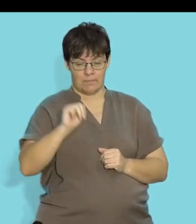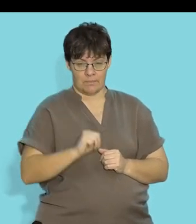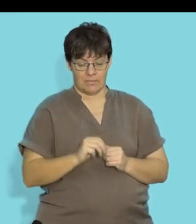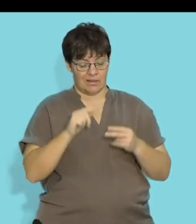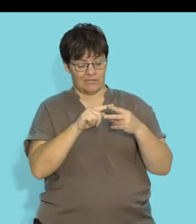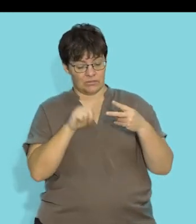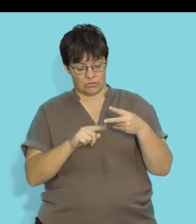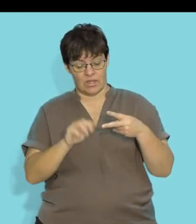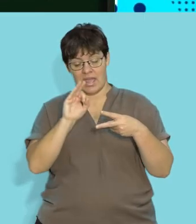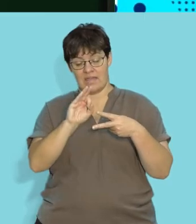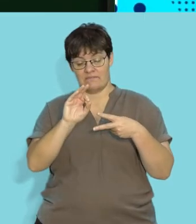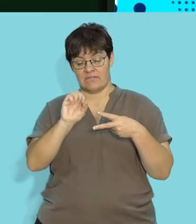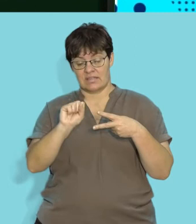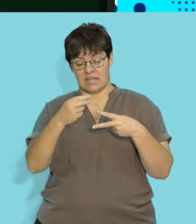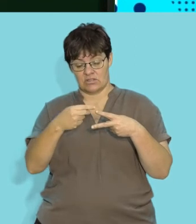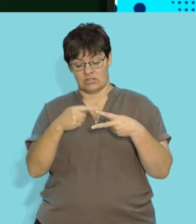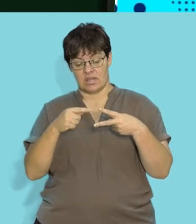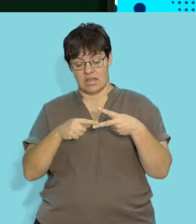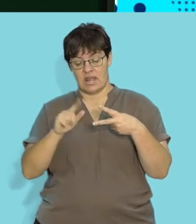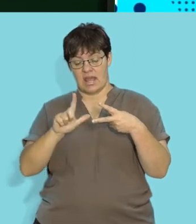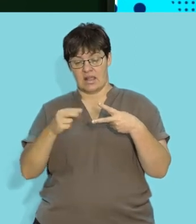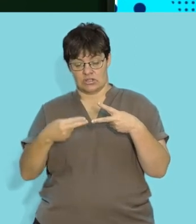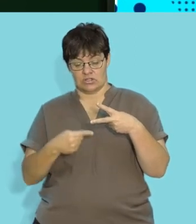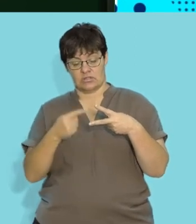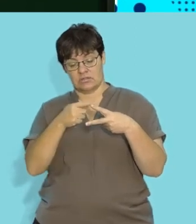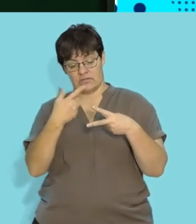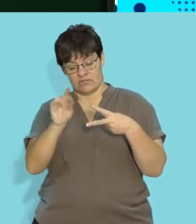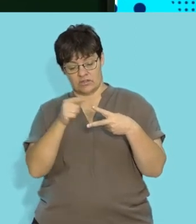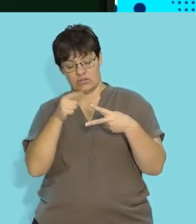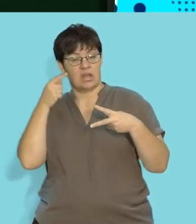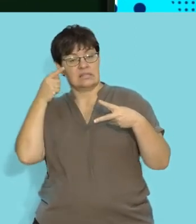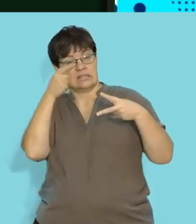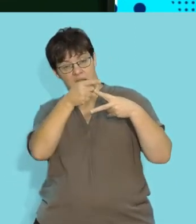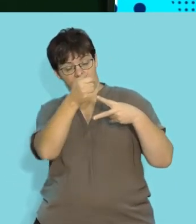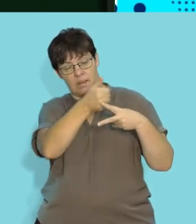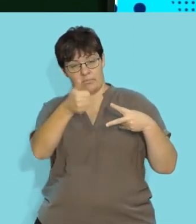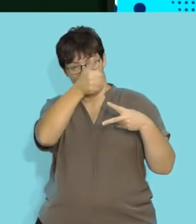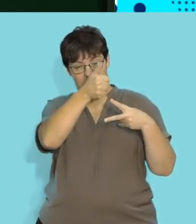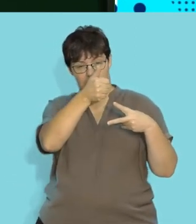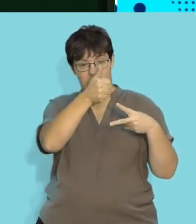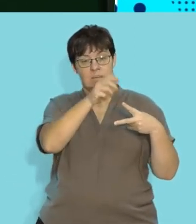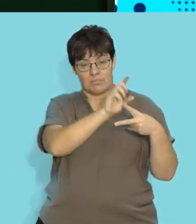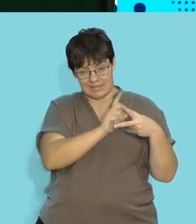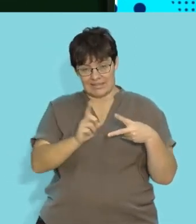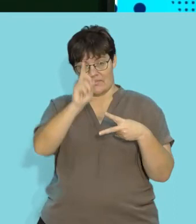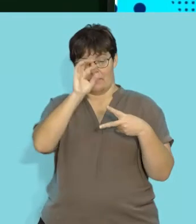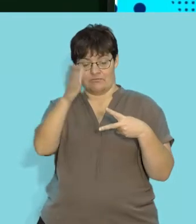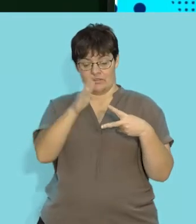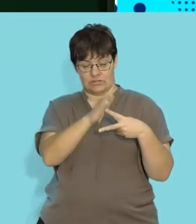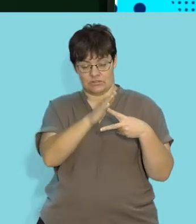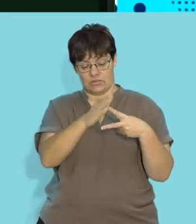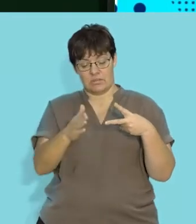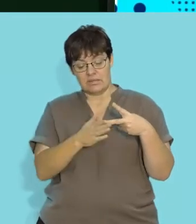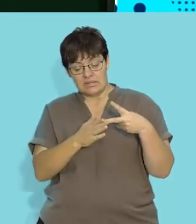it produces two hormones, FSH and LH. So FSH, we mentioned, targets the primary follicle, stimulating its